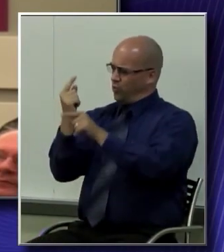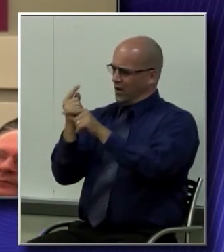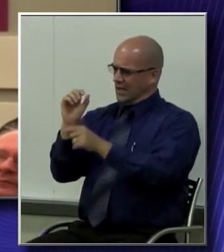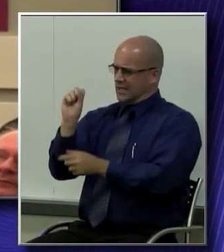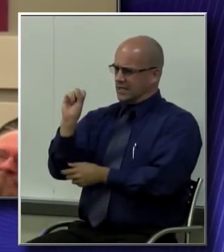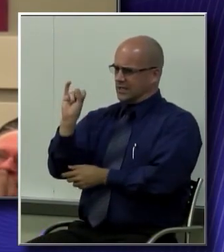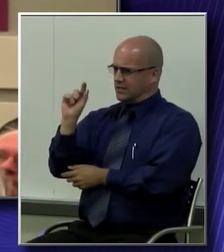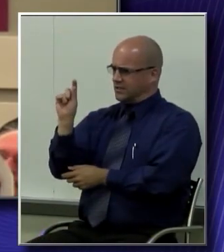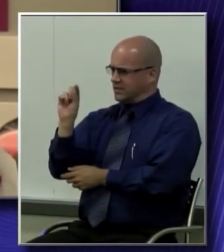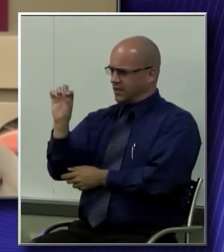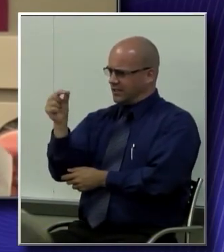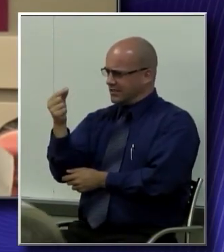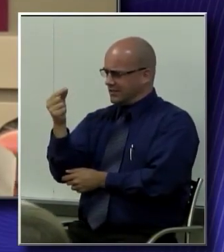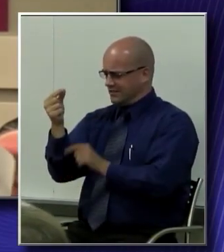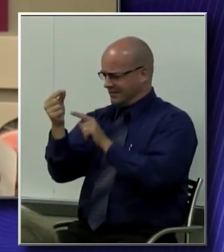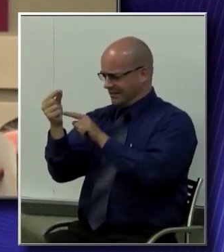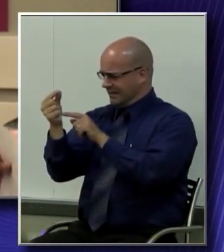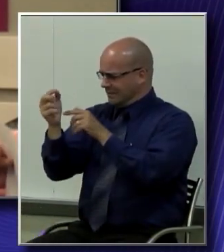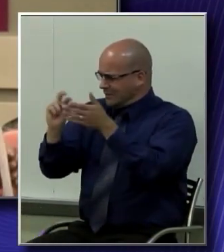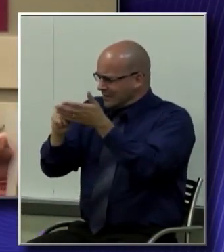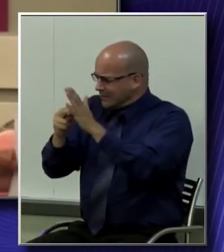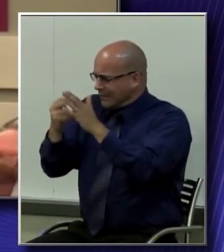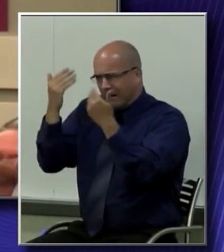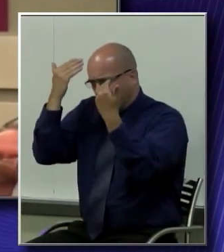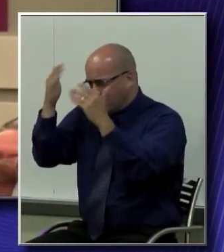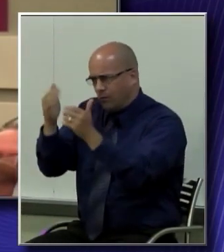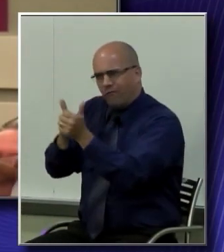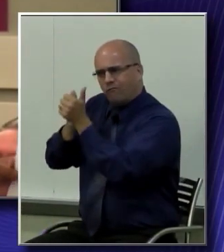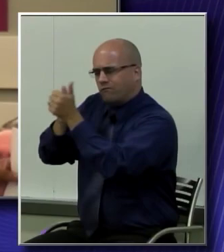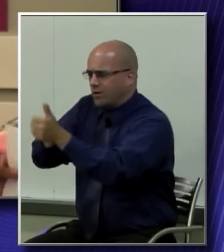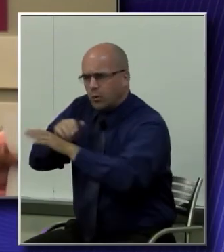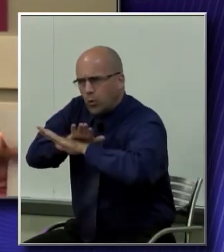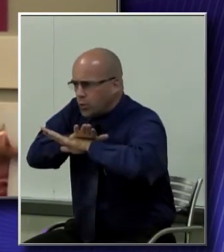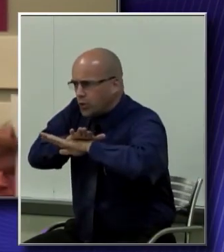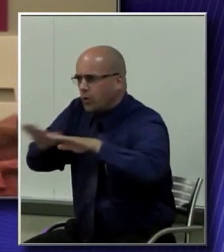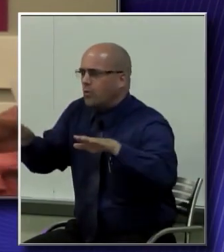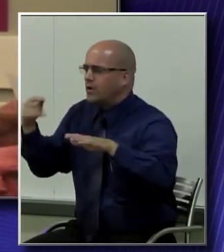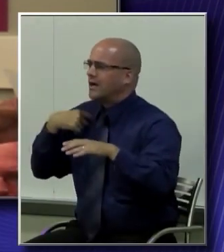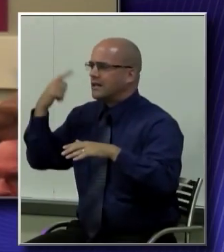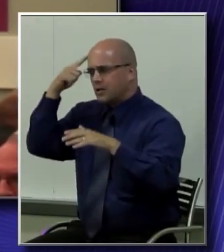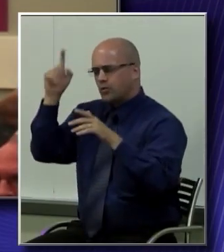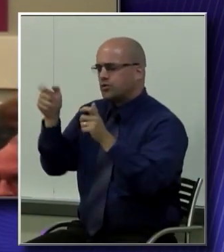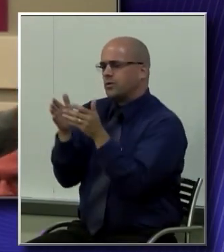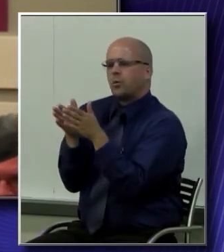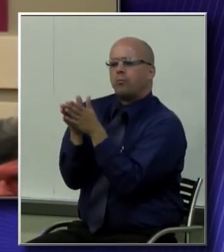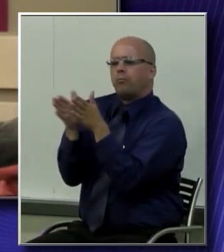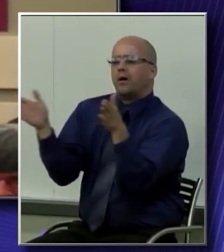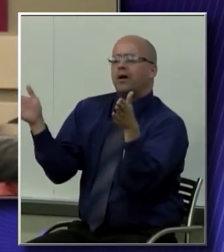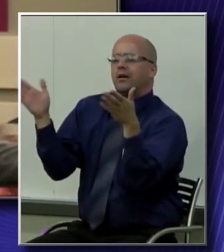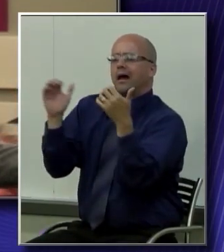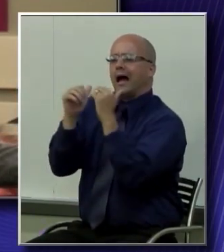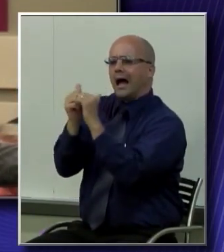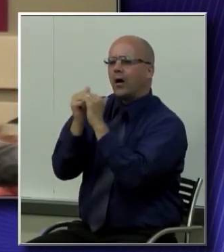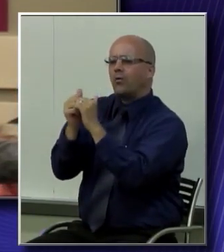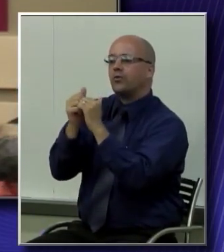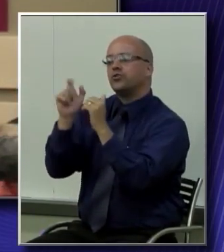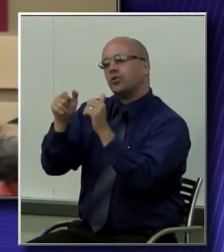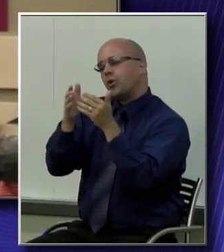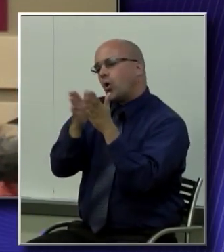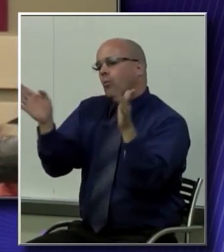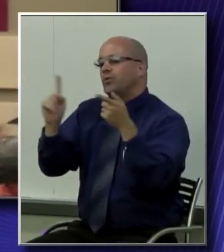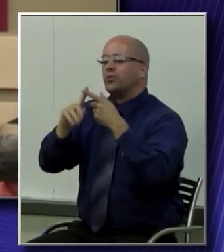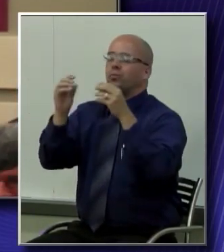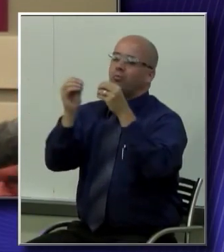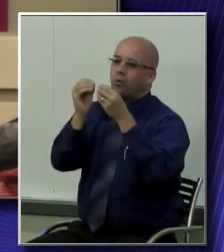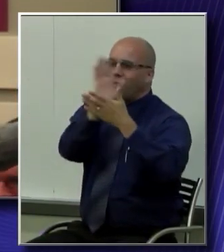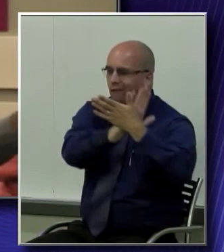go. I believe that we should find other ways to not only expand the UNC system that we have, but to expand, open more colleges. I don't want to see the